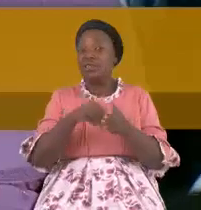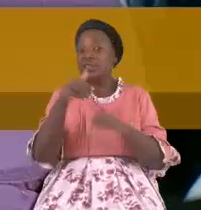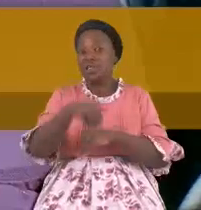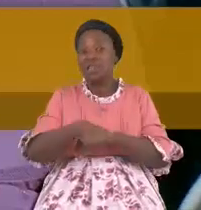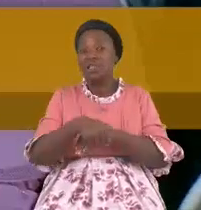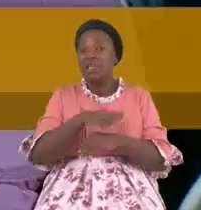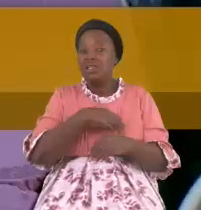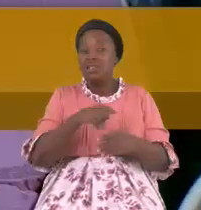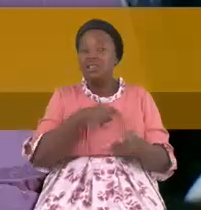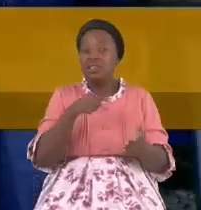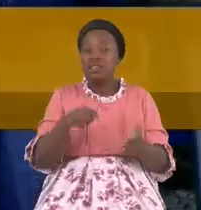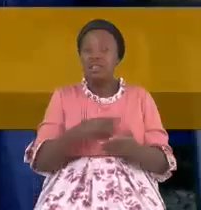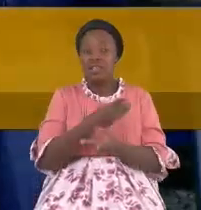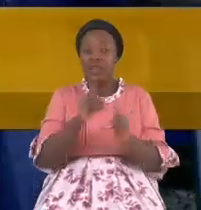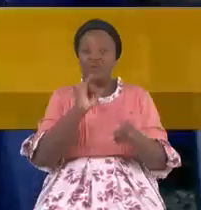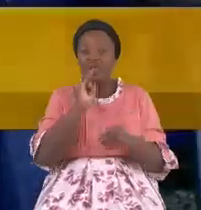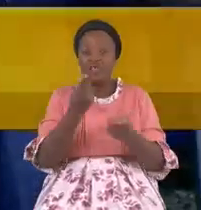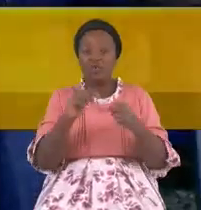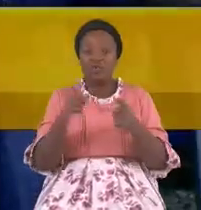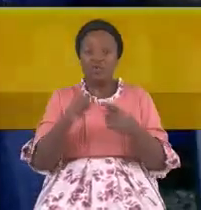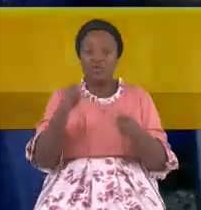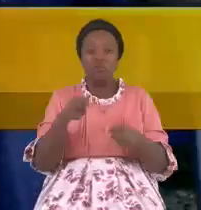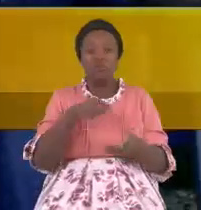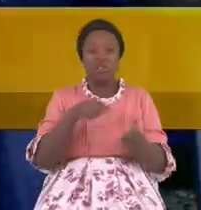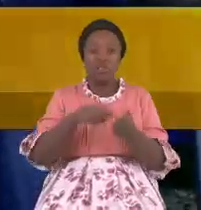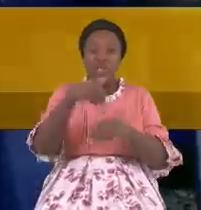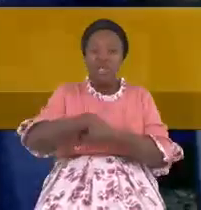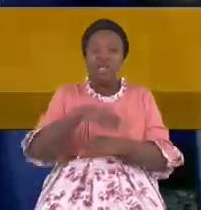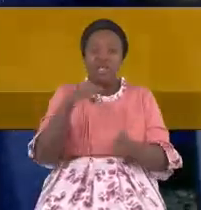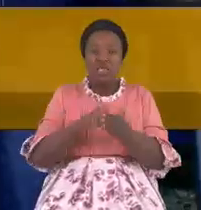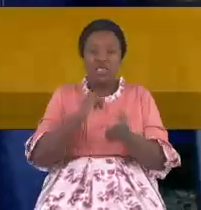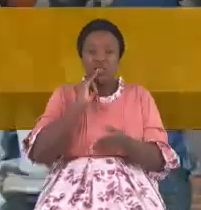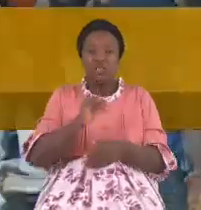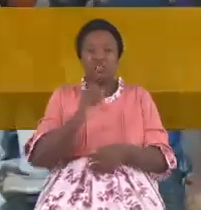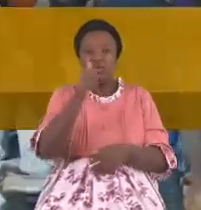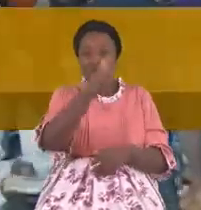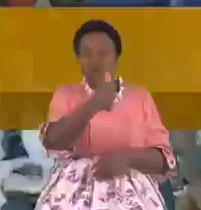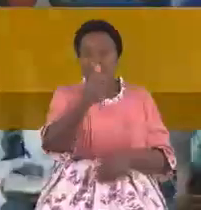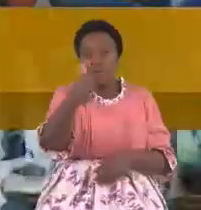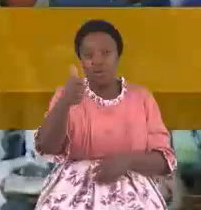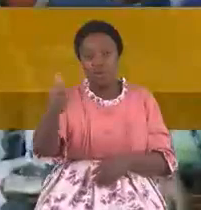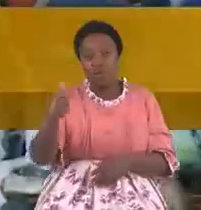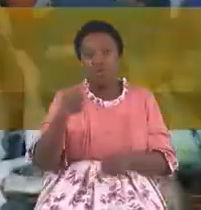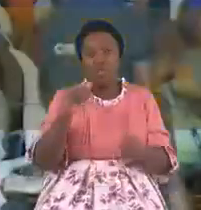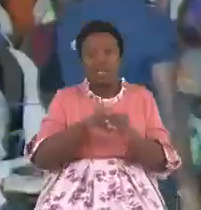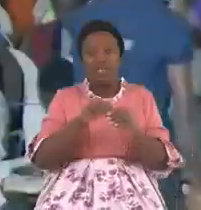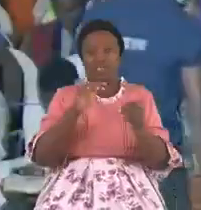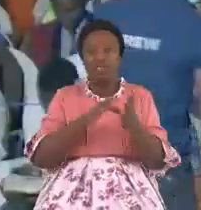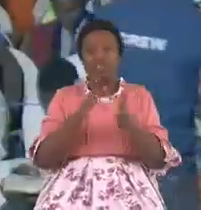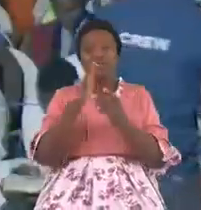is coming to you tonight it is yours in jesus name